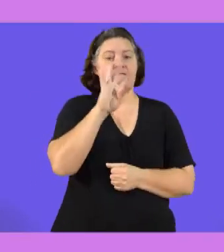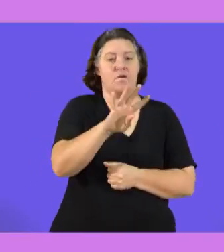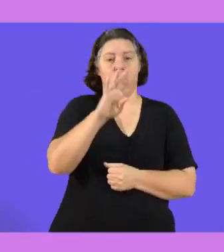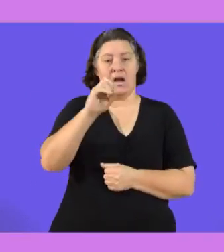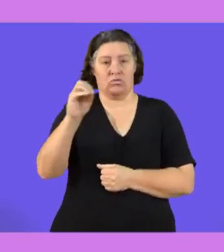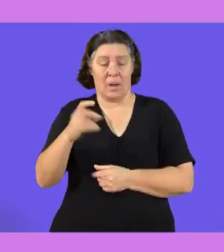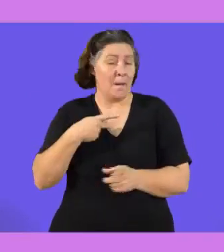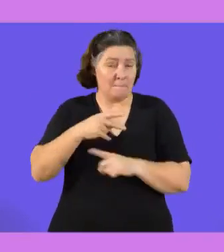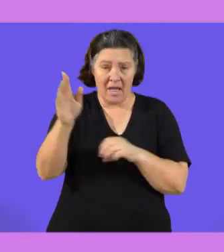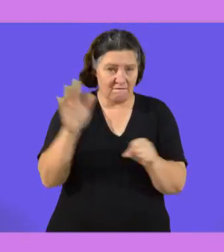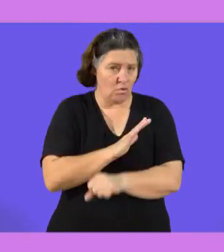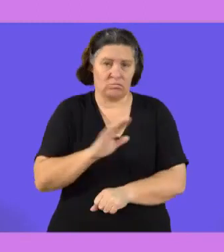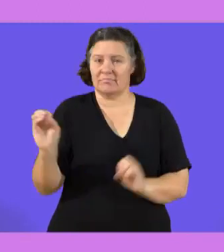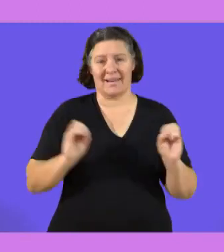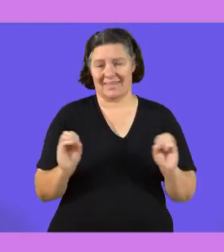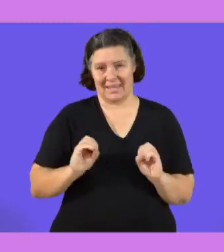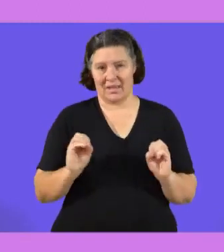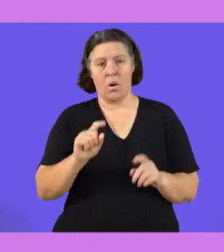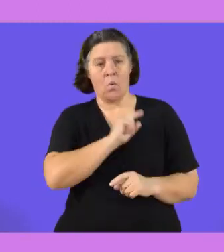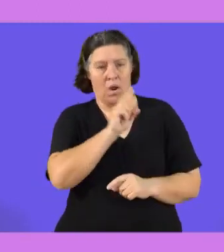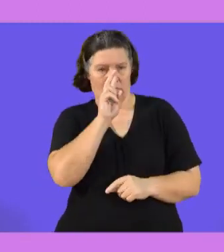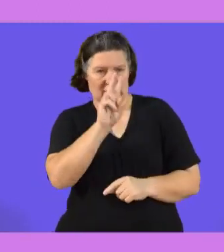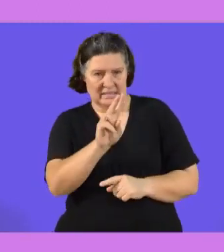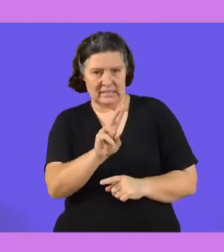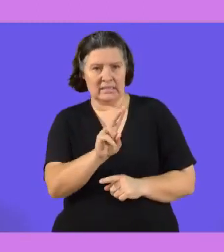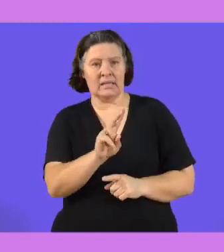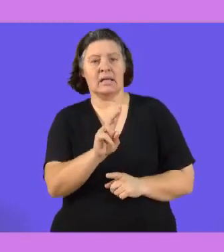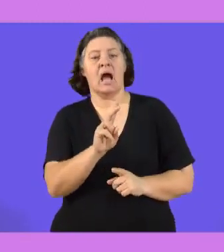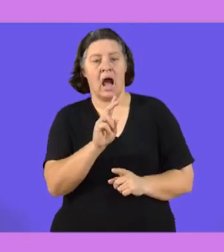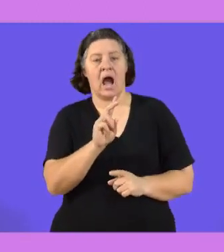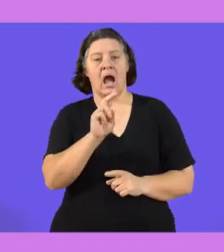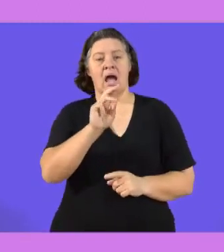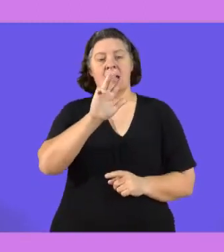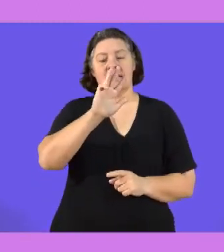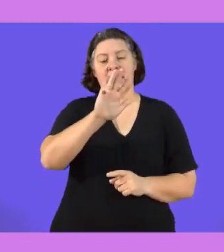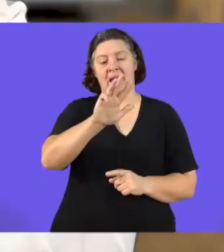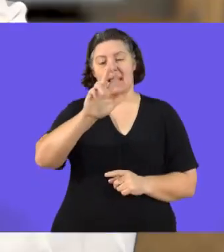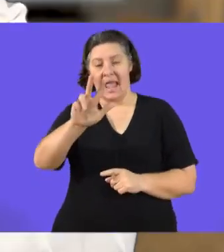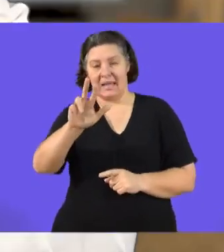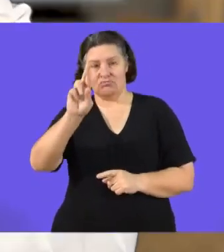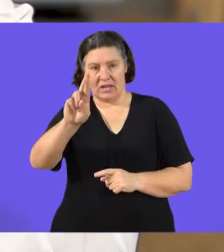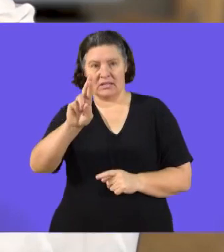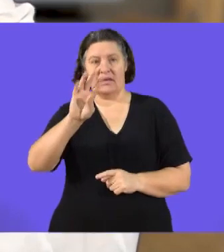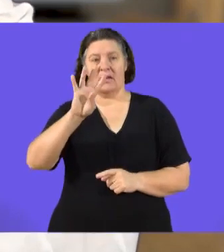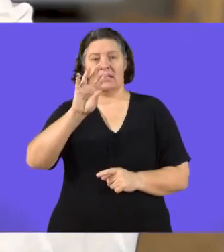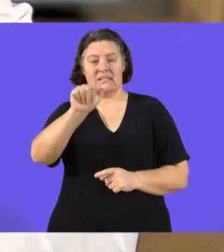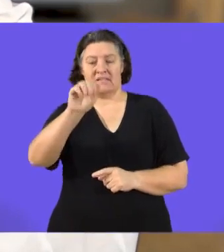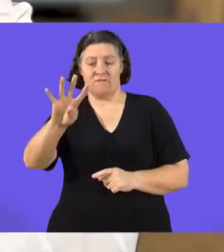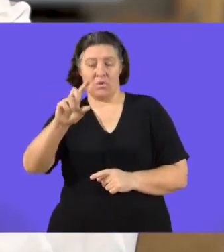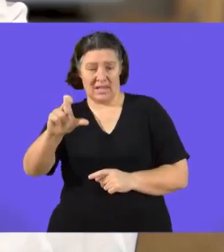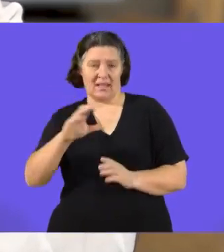paid in full. No, because we can see there's a difference of 98 Rand and 64 cents. I hope that is clear to